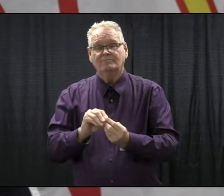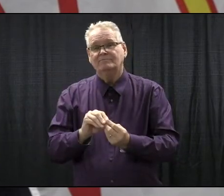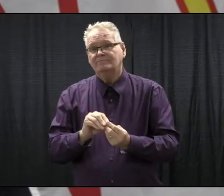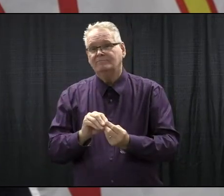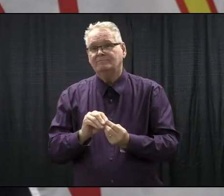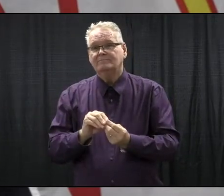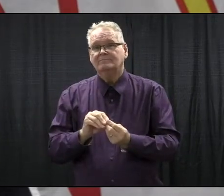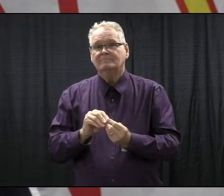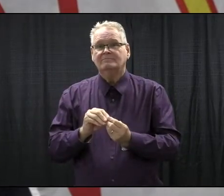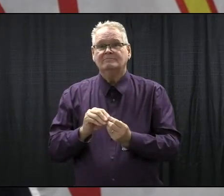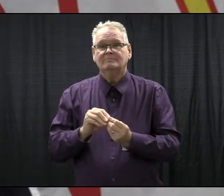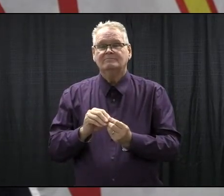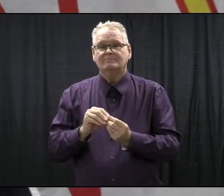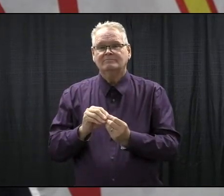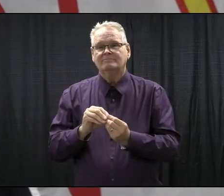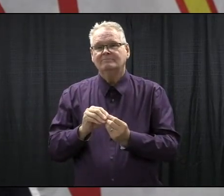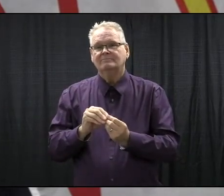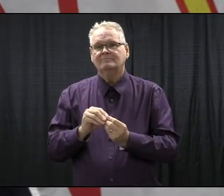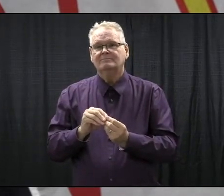Sits at